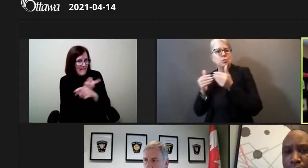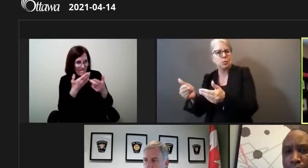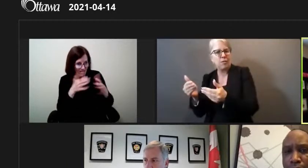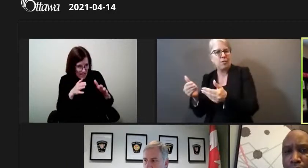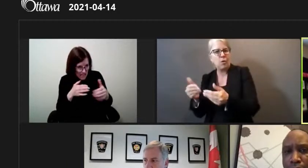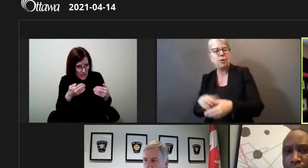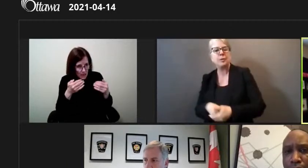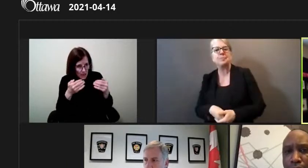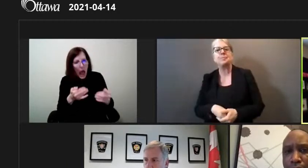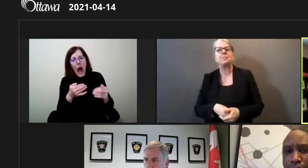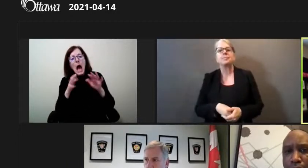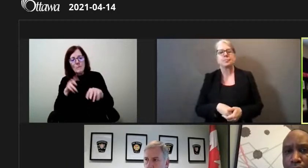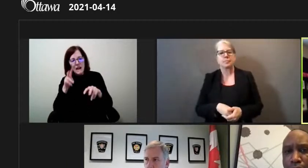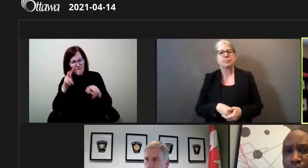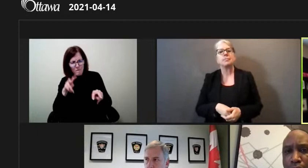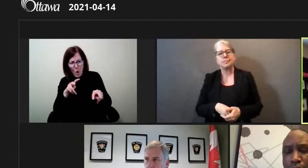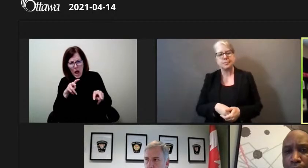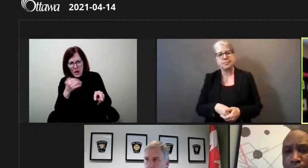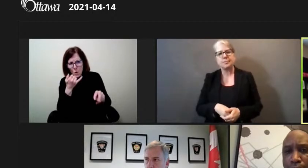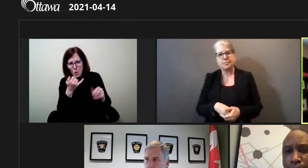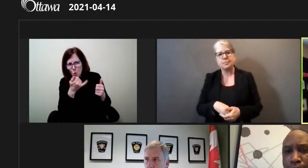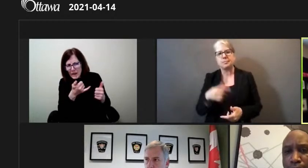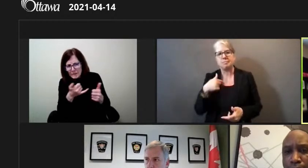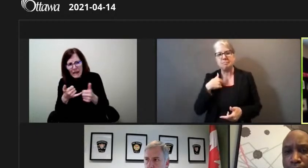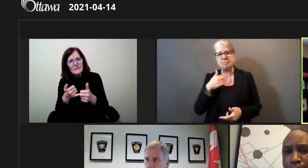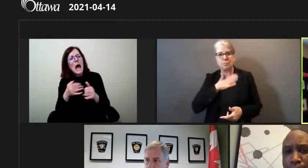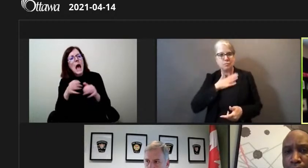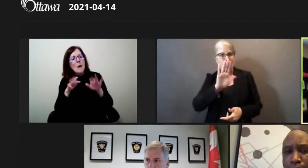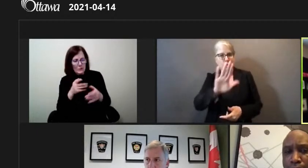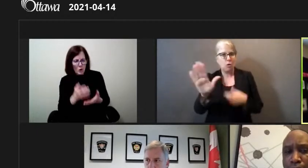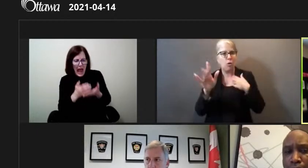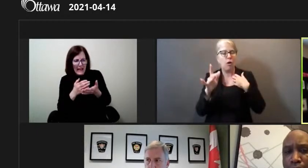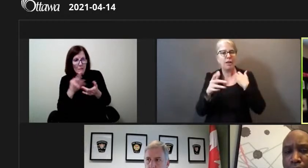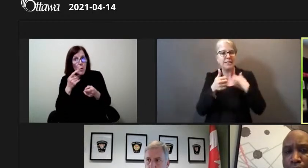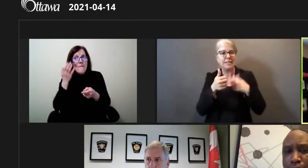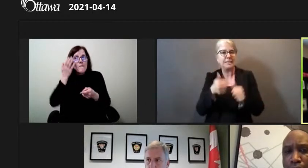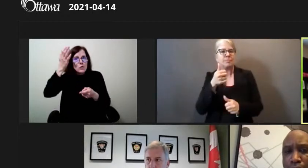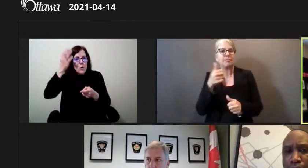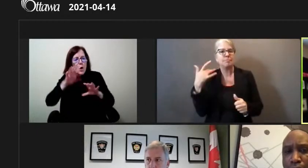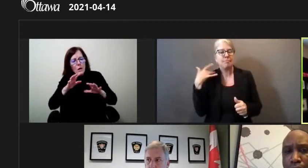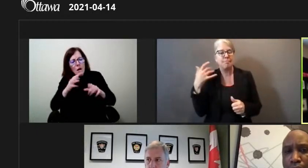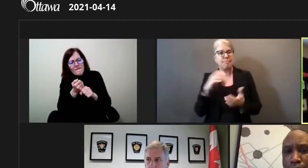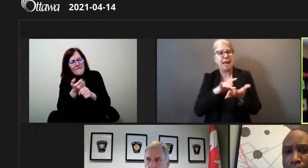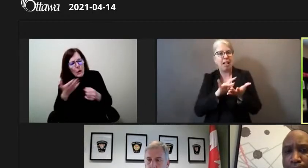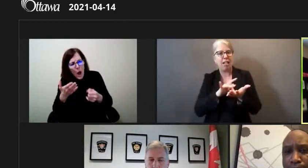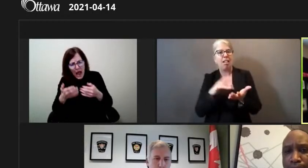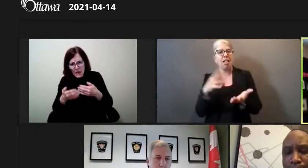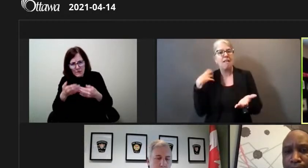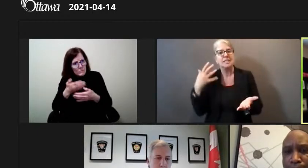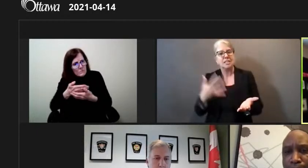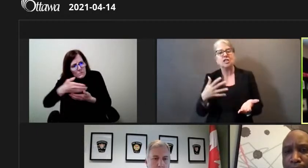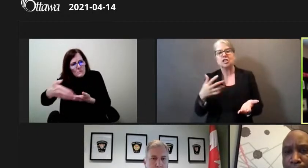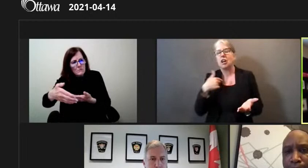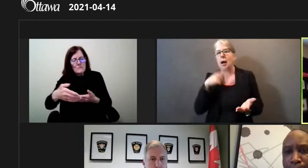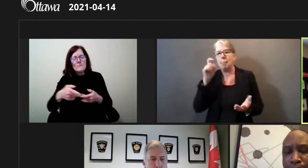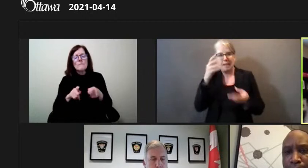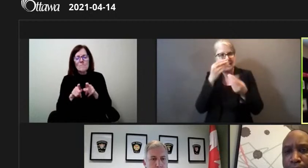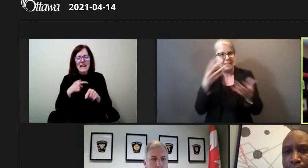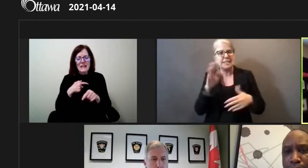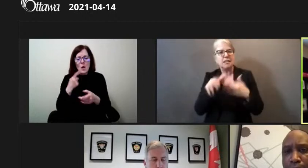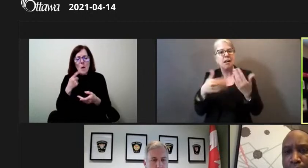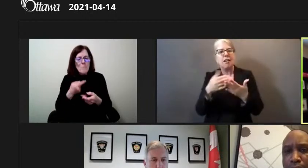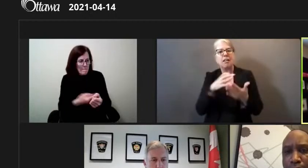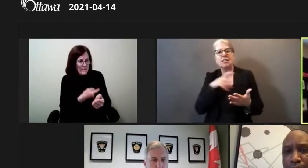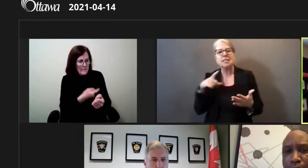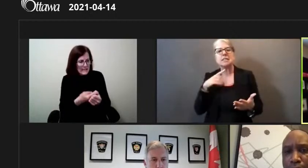I, you know, as your medical officer, your deputy medical officer, I really need to convey to all of council, to boards of